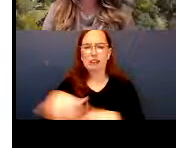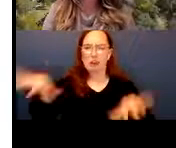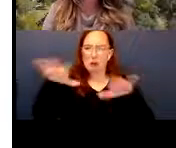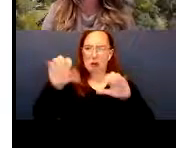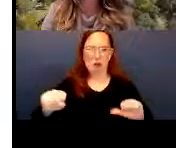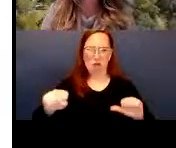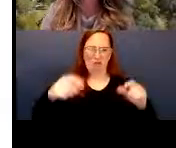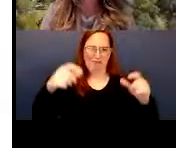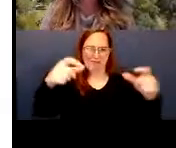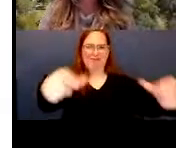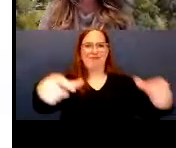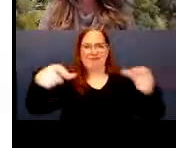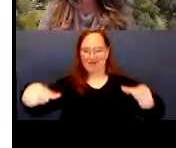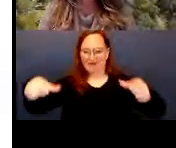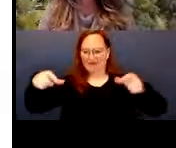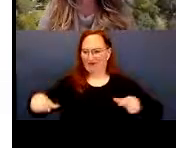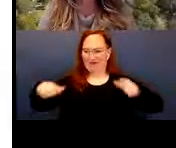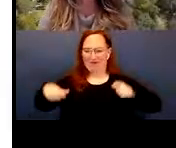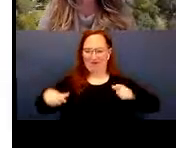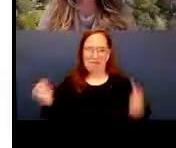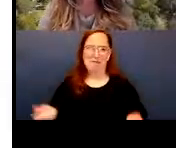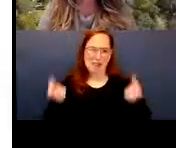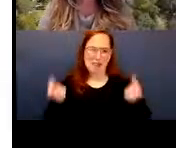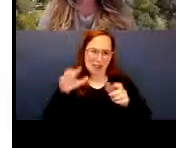places in that area.